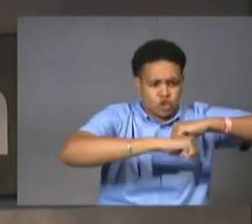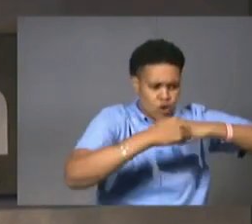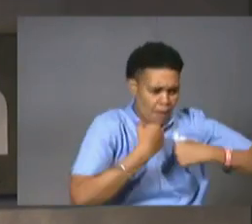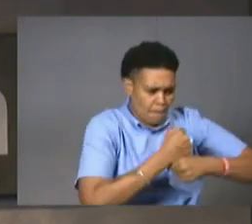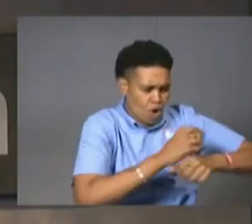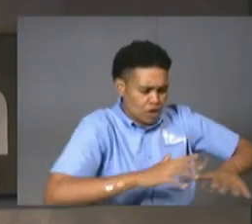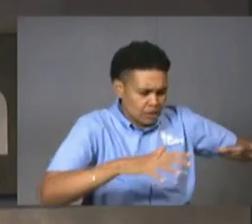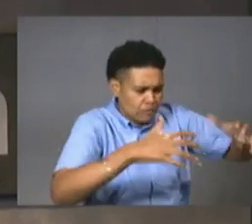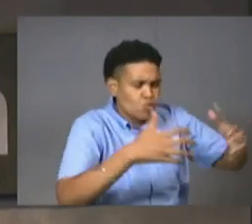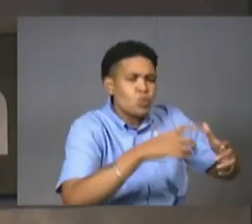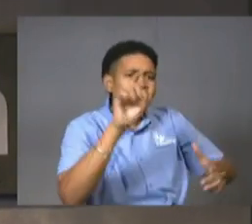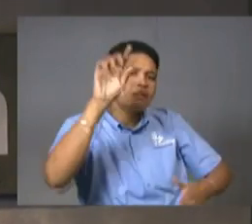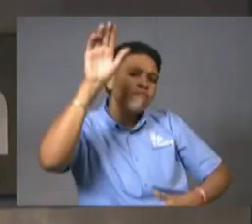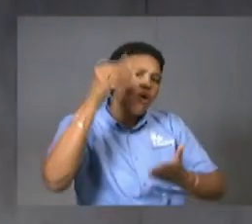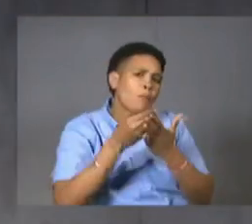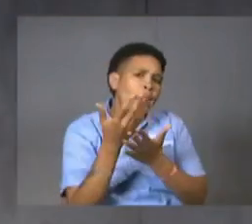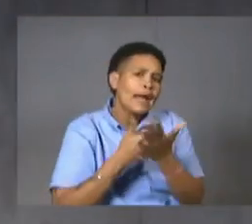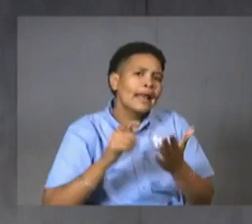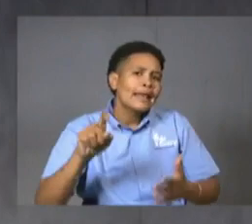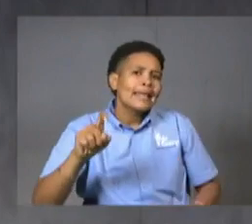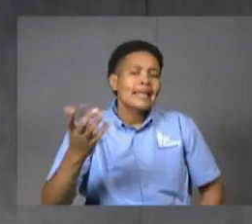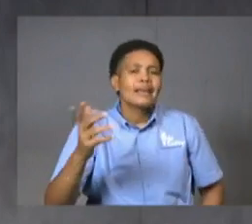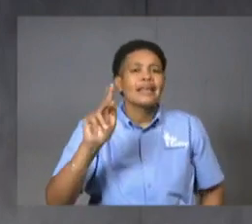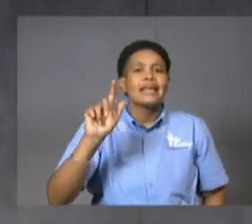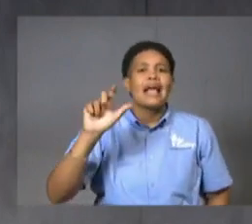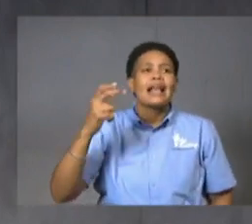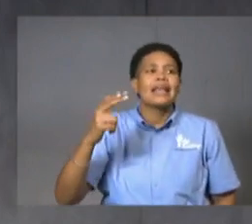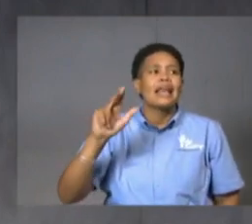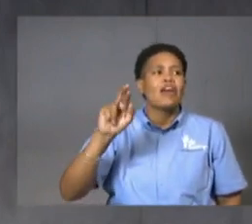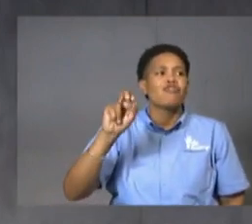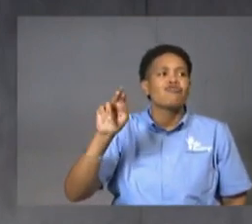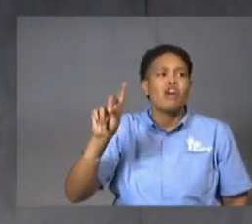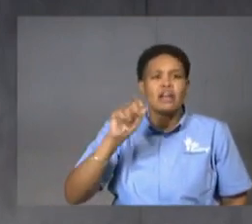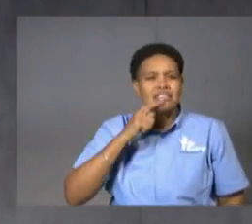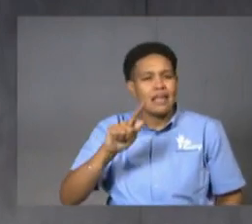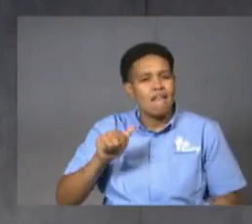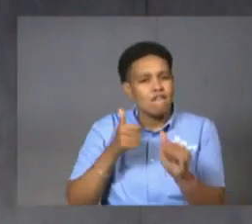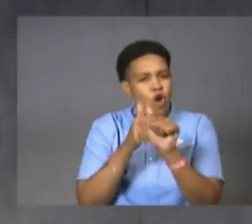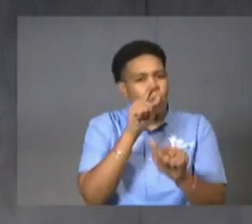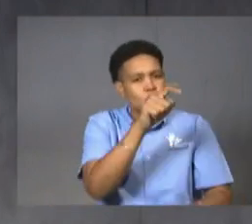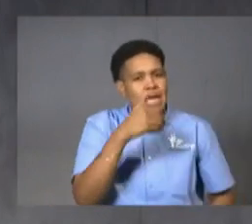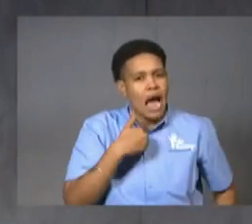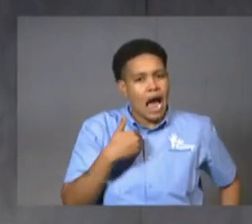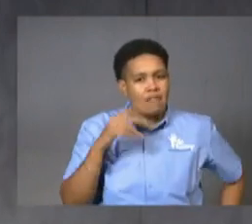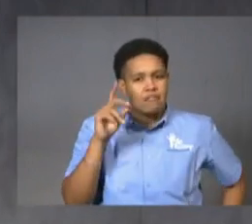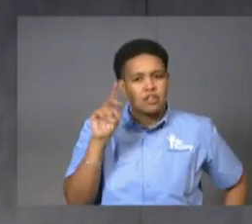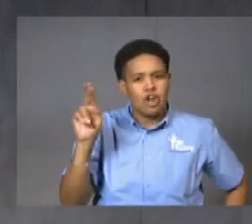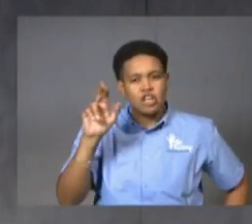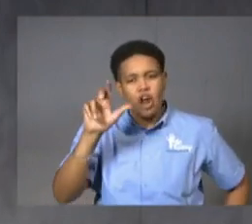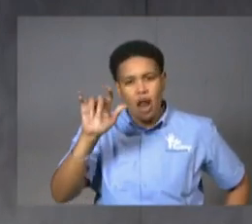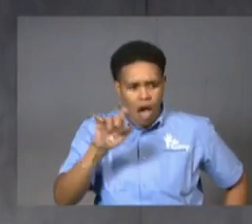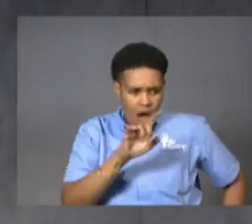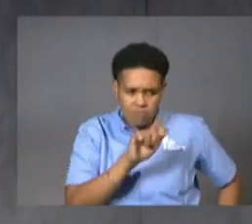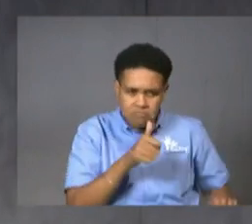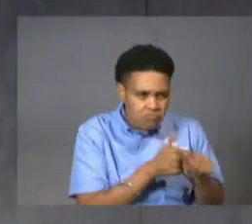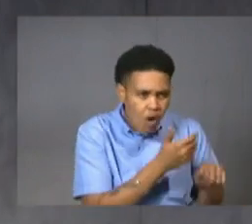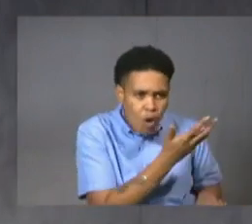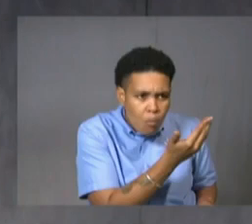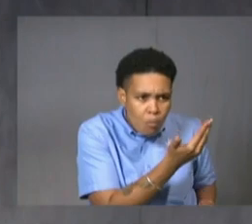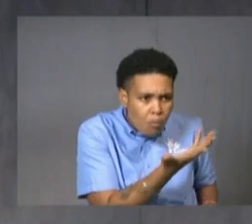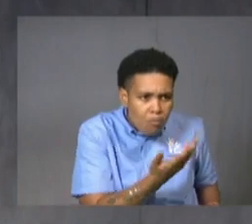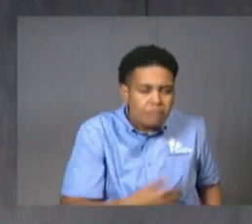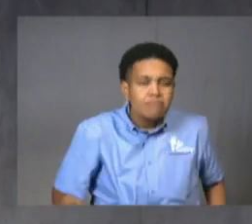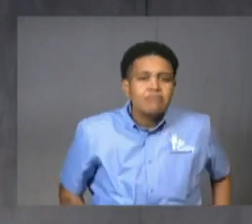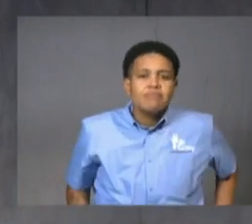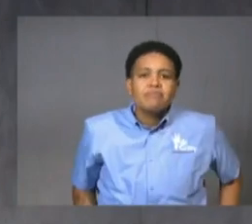foreign exchange that they need. Thank you, Mr. Golding. Kalila Reynolds has indicated that she has a follow-up question to Dr. Clark. In your response, Dr.